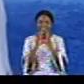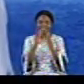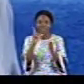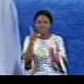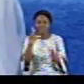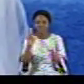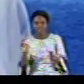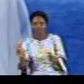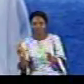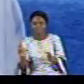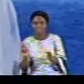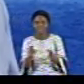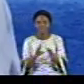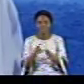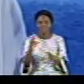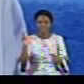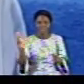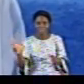Three.